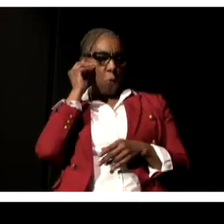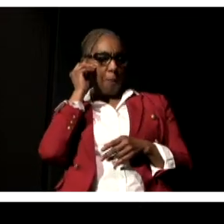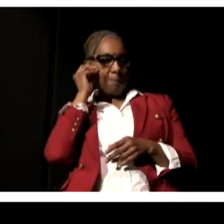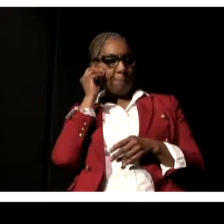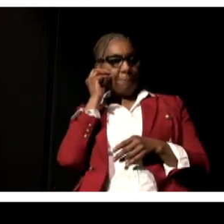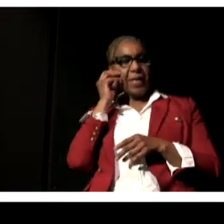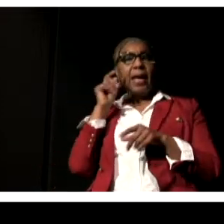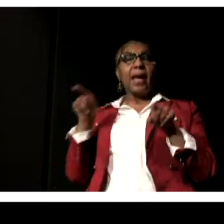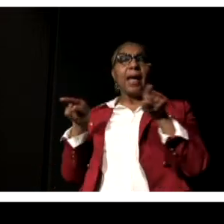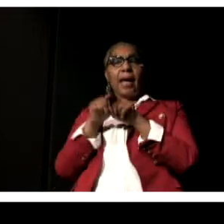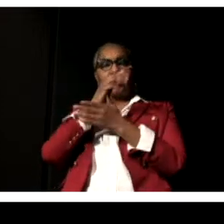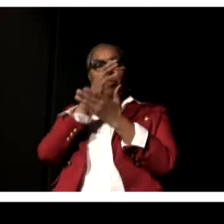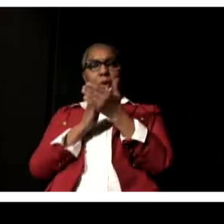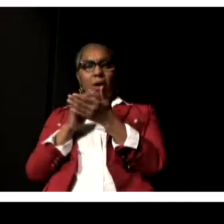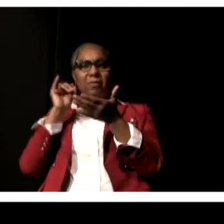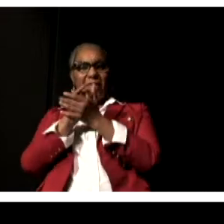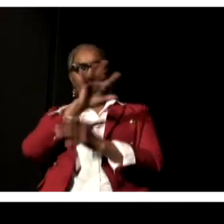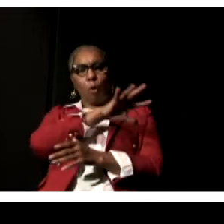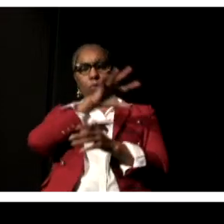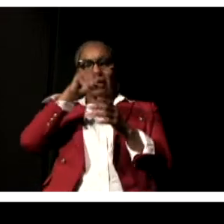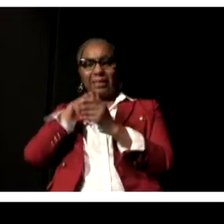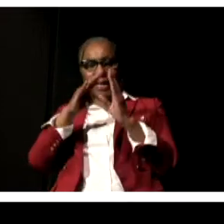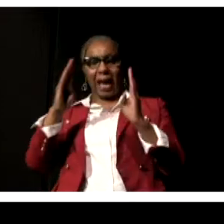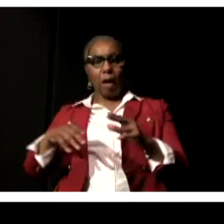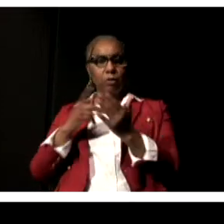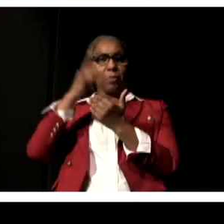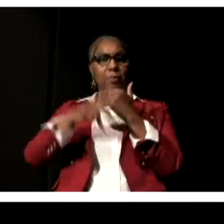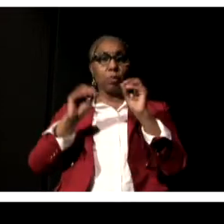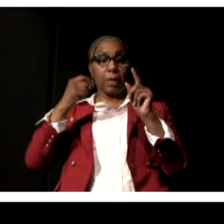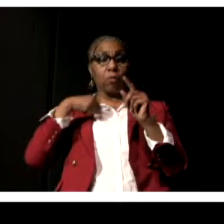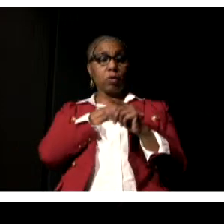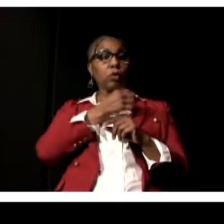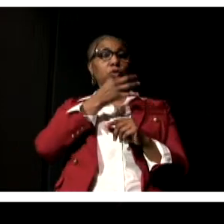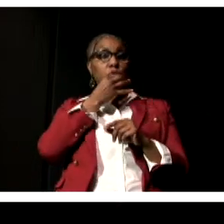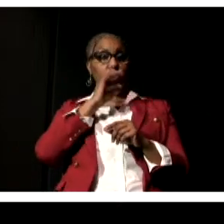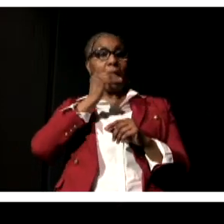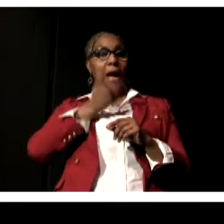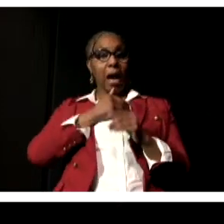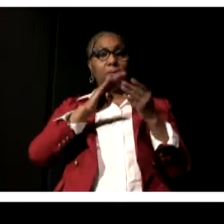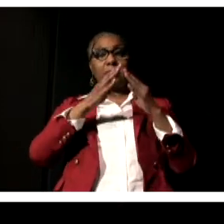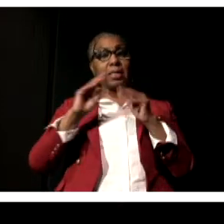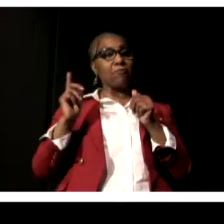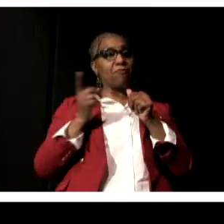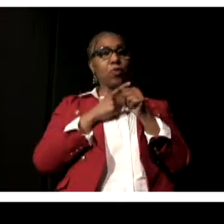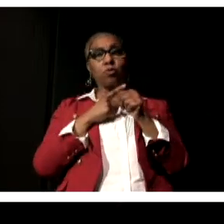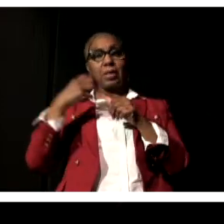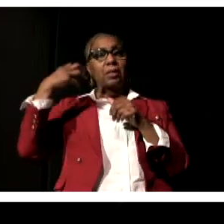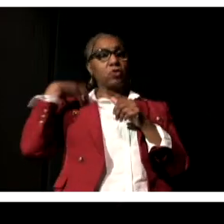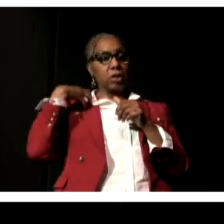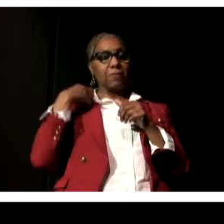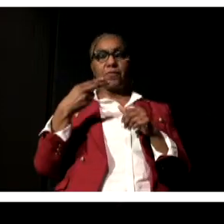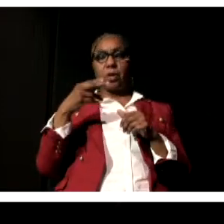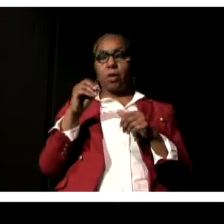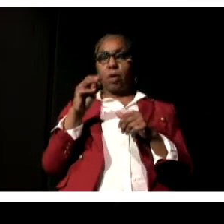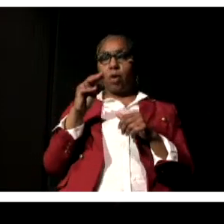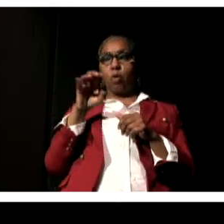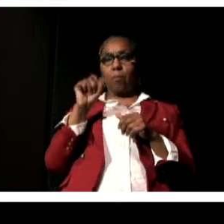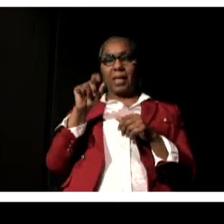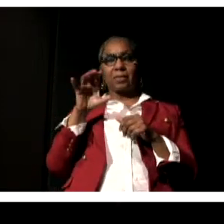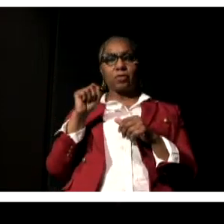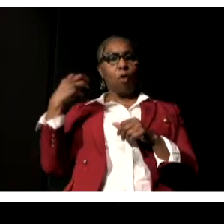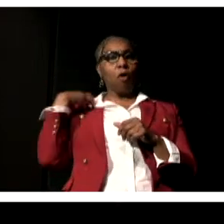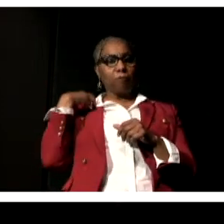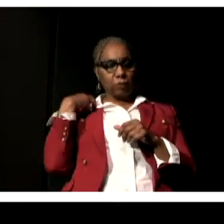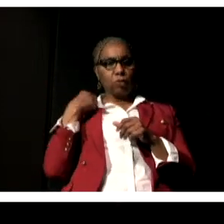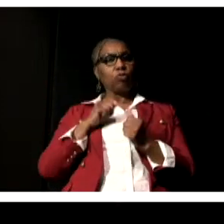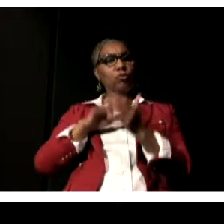As a part of this holistic housing initiative, we will soon hire the city's first chief homeless officer to address this